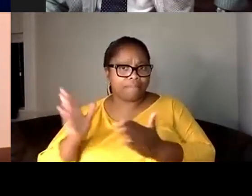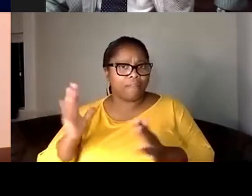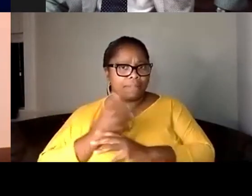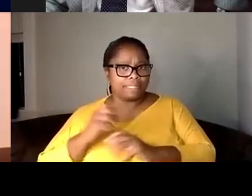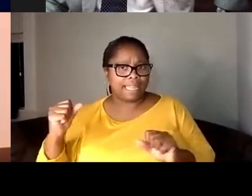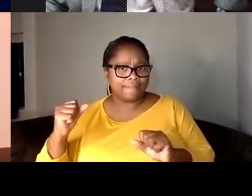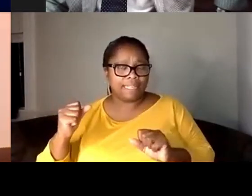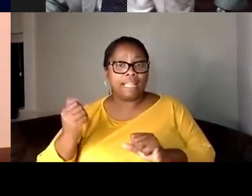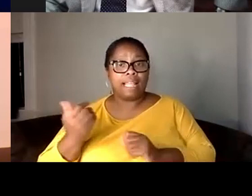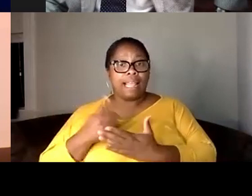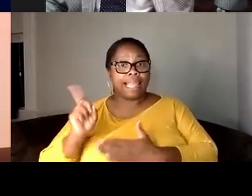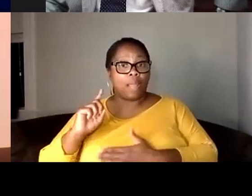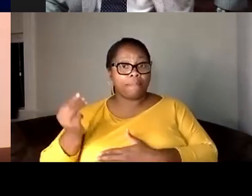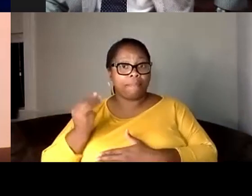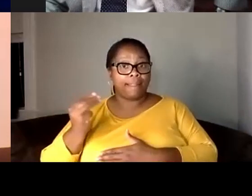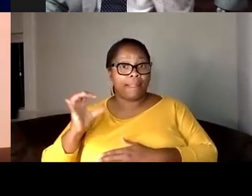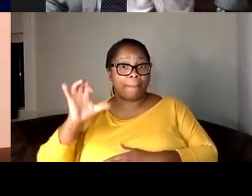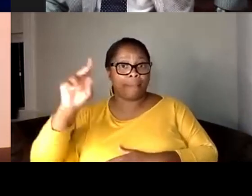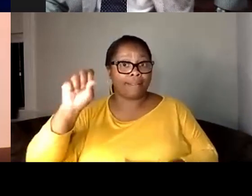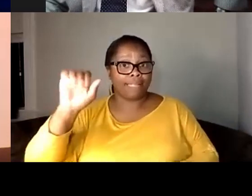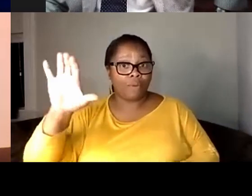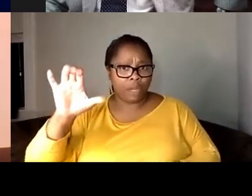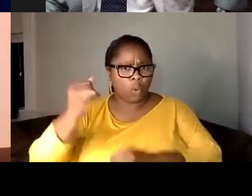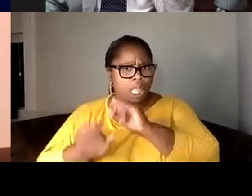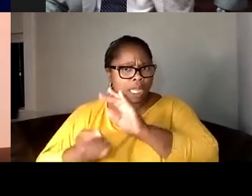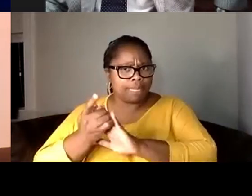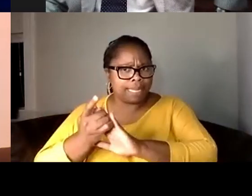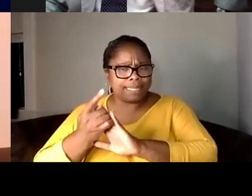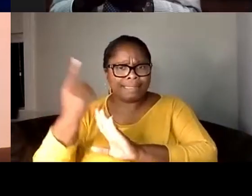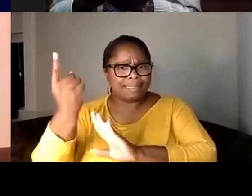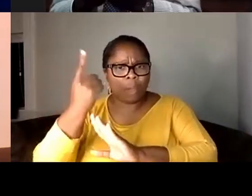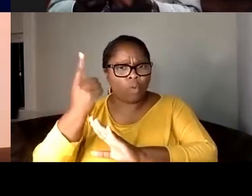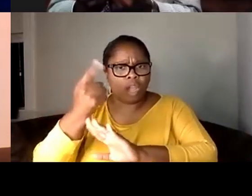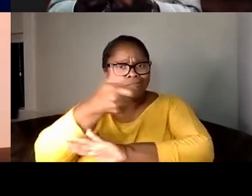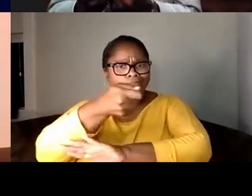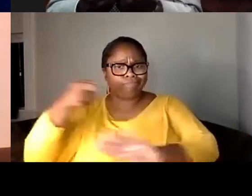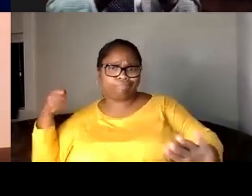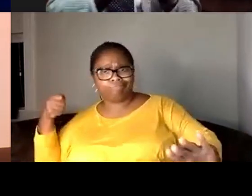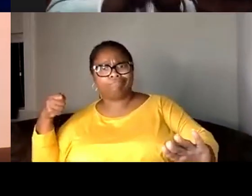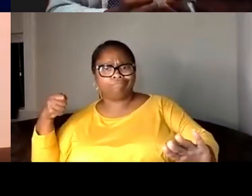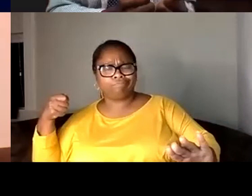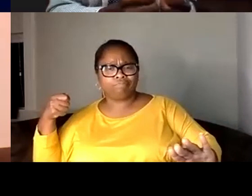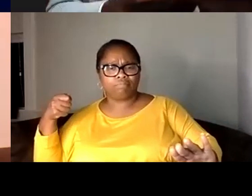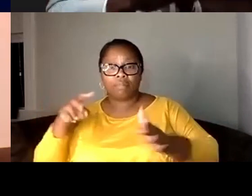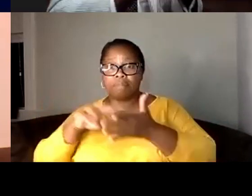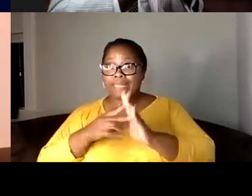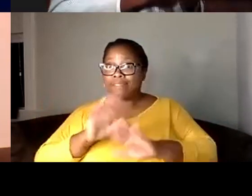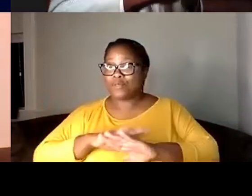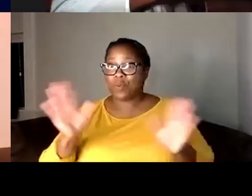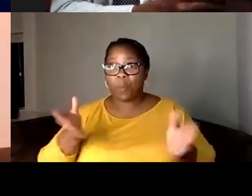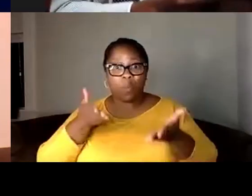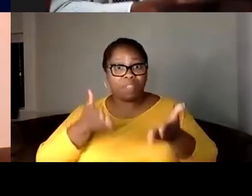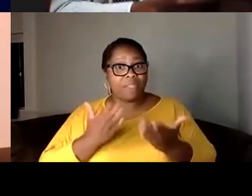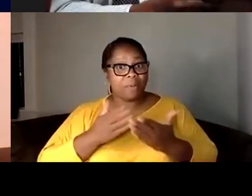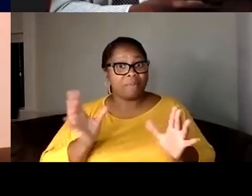Sacramento last Monday, we were notified at the last minute that it was pulled back into rules. So it's no longer in public safety. It is in